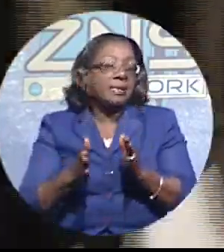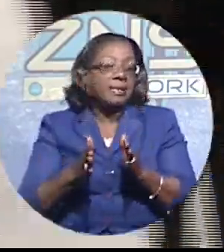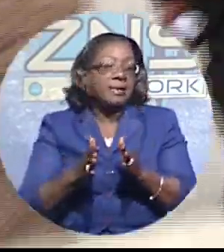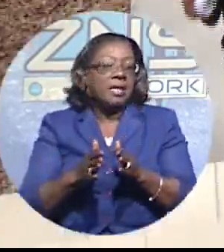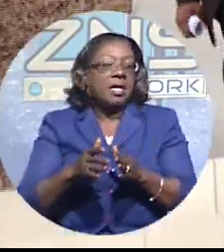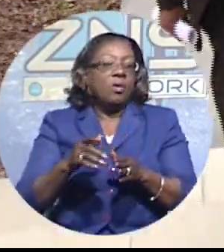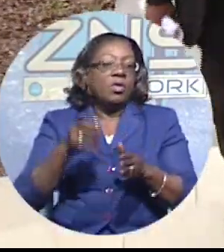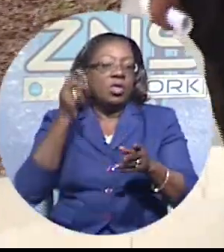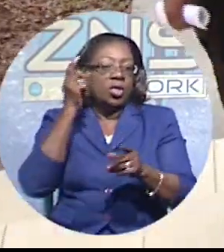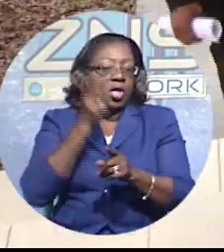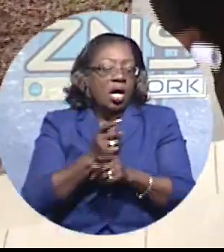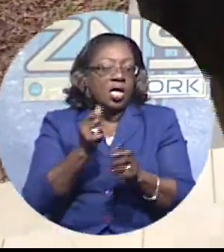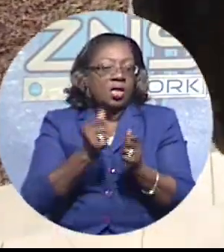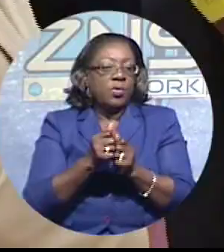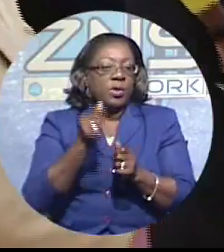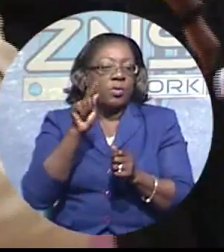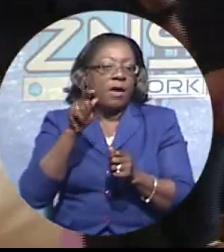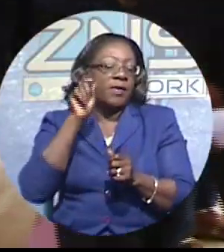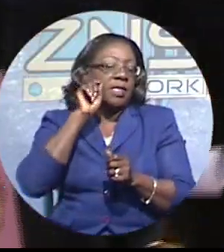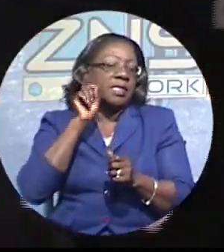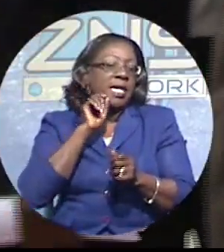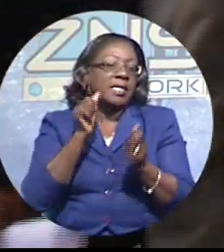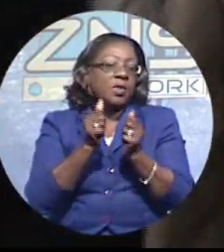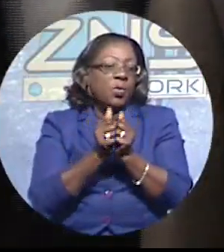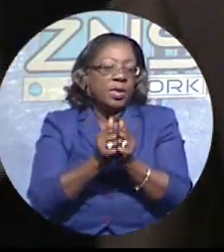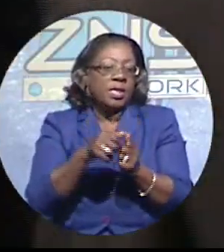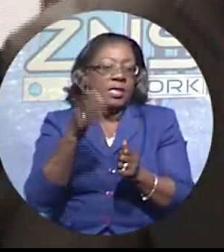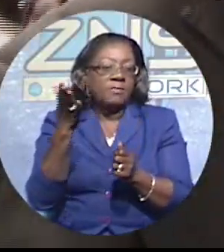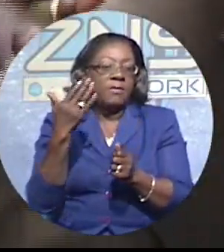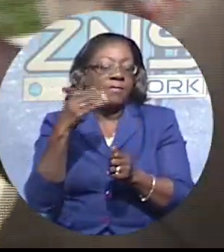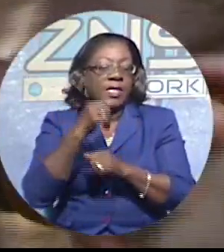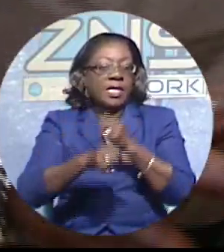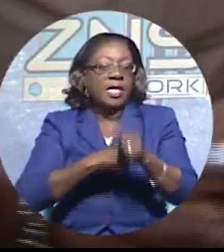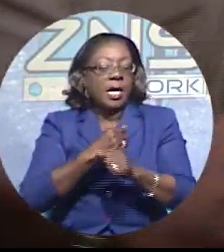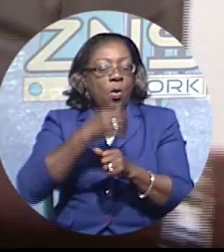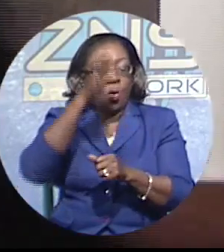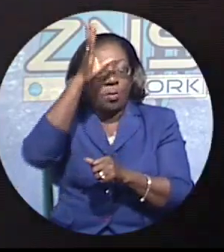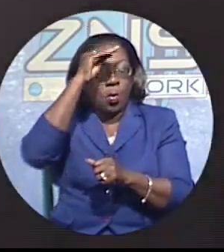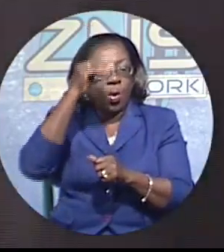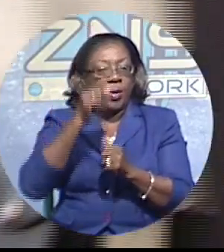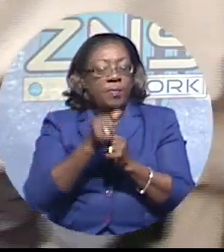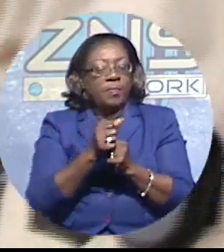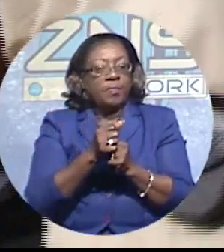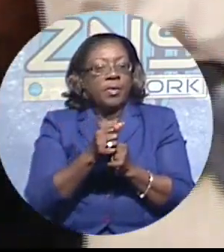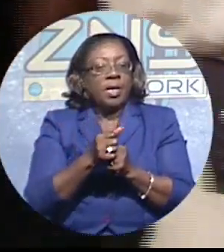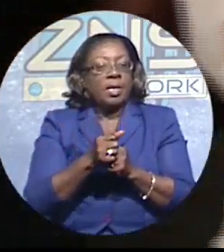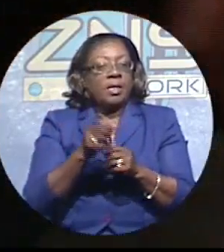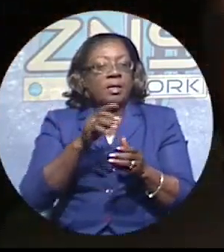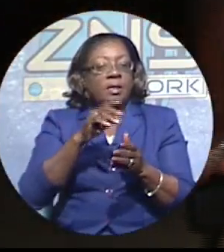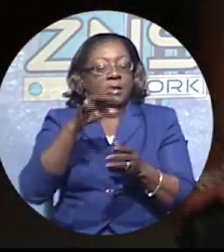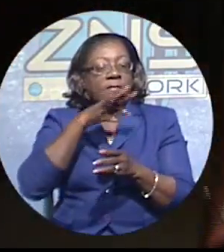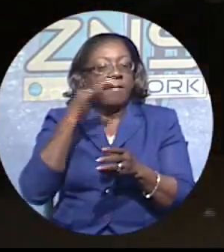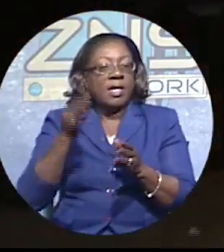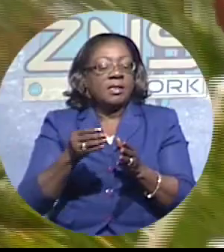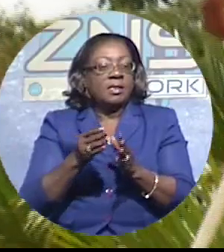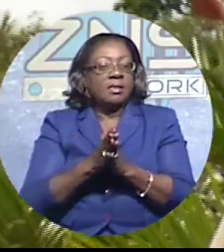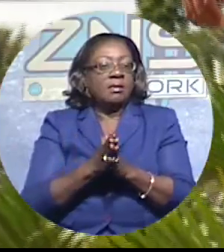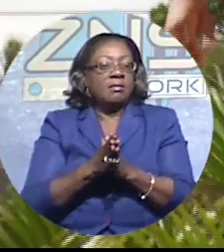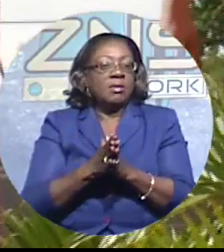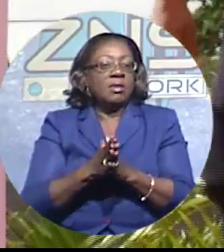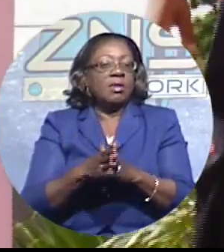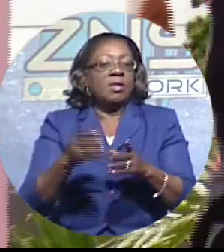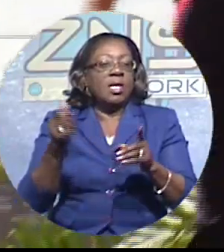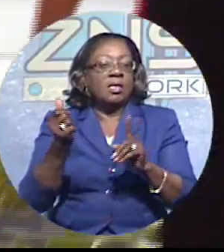indecent sexual assault. It is alleged that on Saturday, February 1st, 2014, here in New Providence, that the pastor-elect did indecently